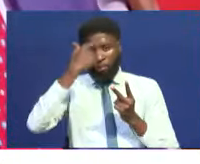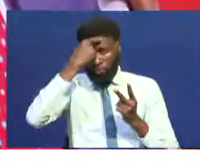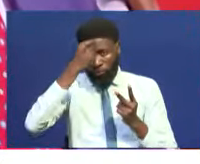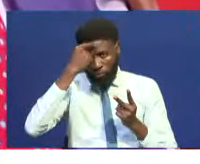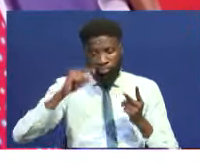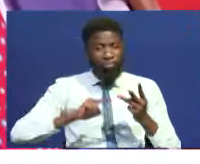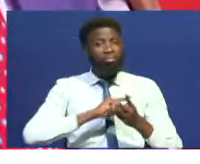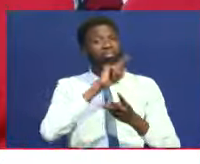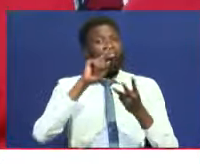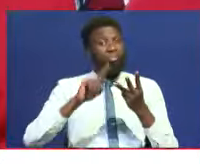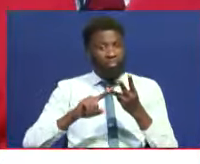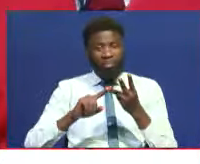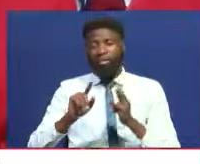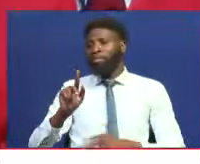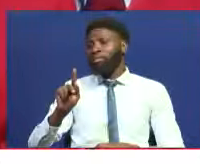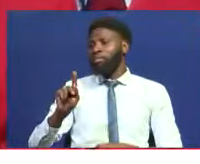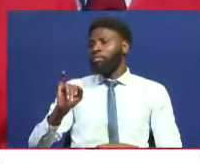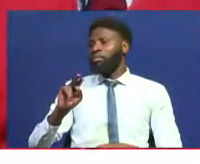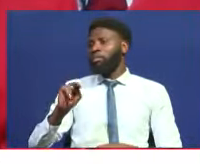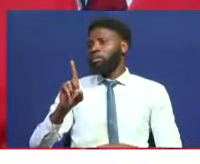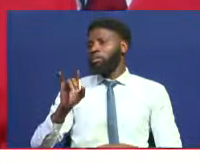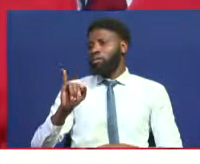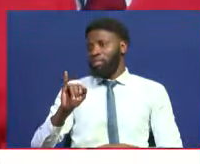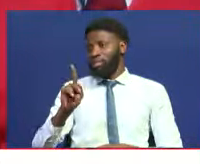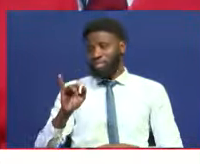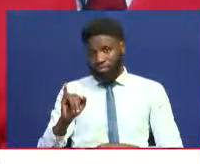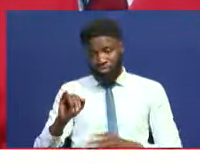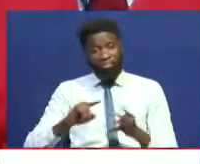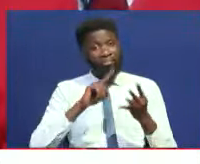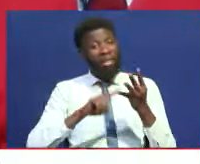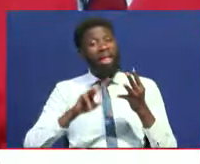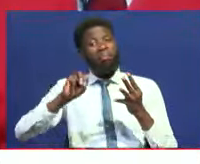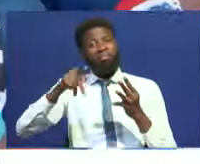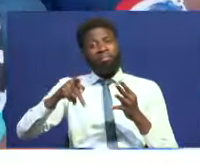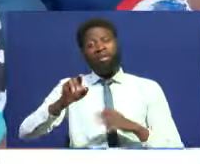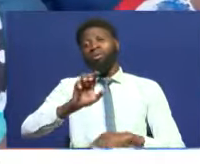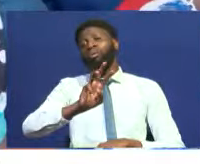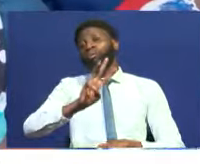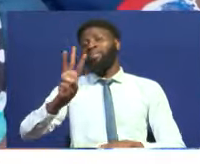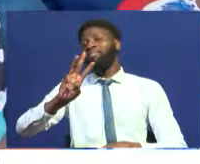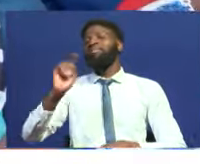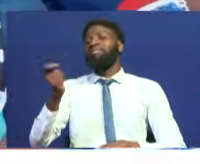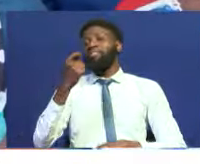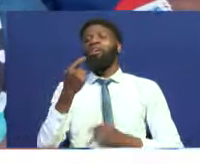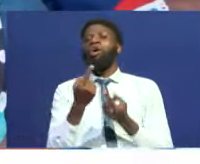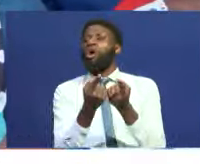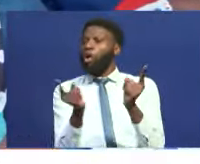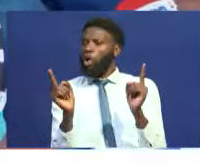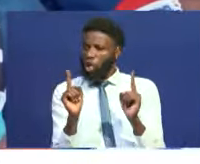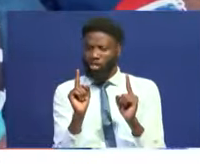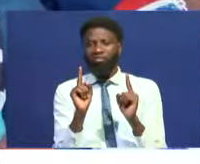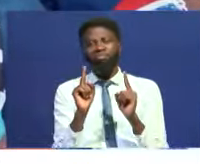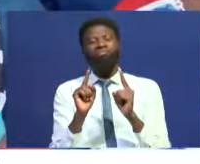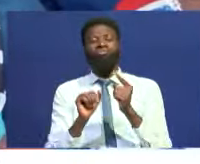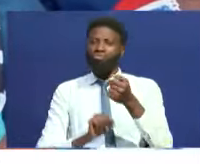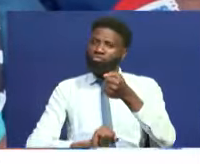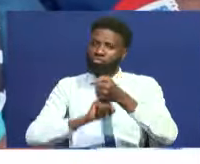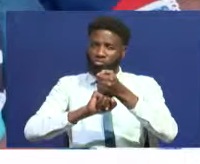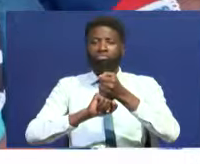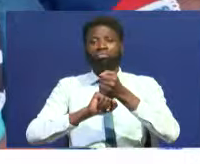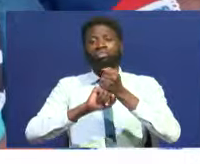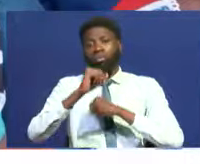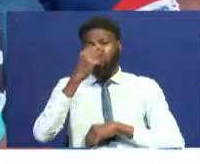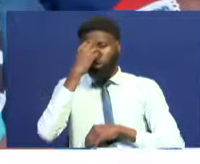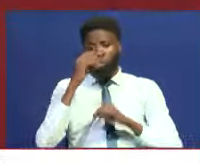Kithure Kindiki, Western Kenya governors and lawmakers, joined the unity call, saying the country must move away from elections-related